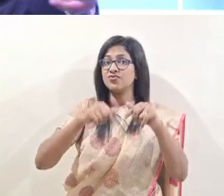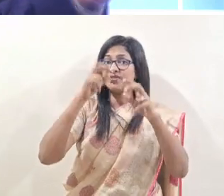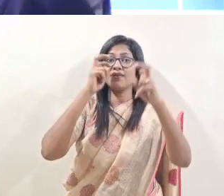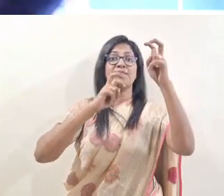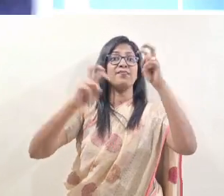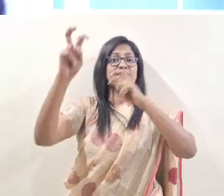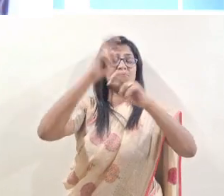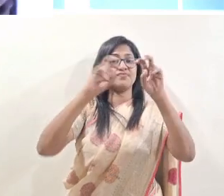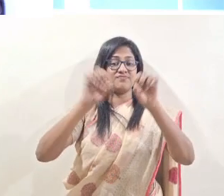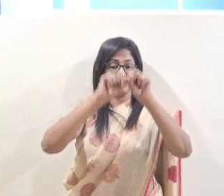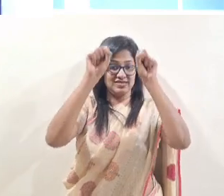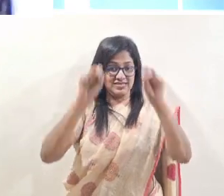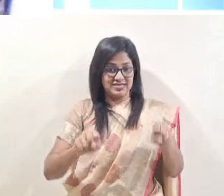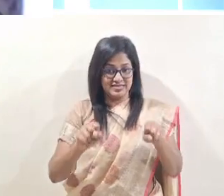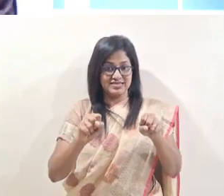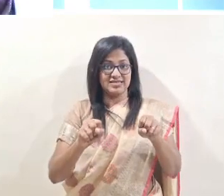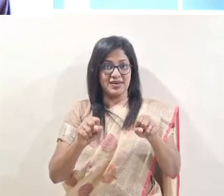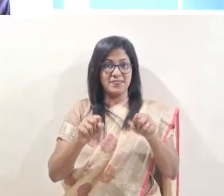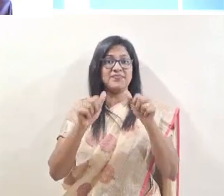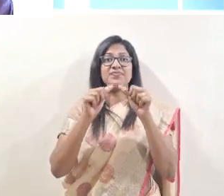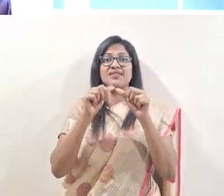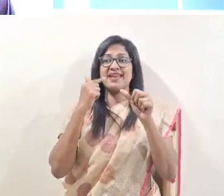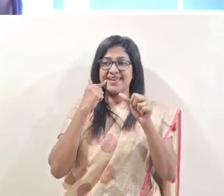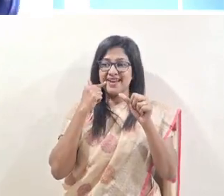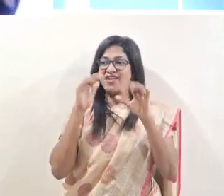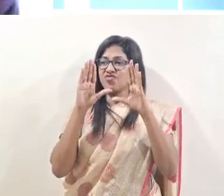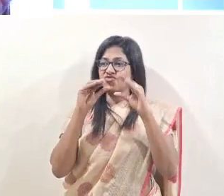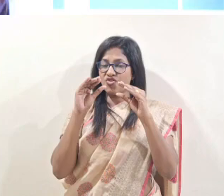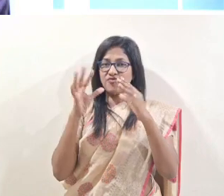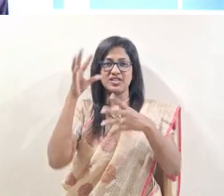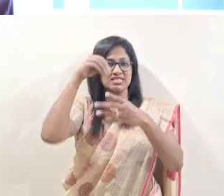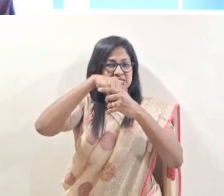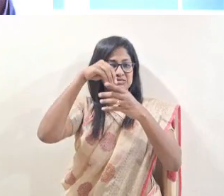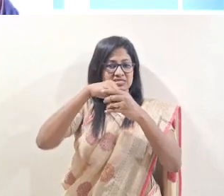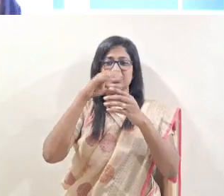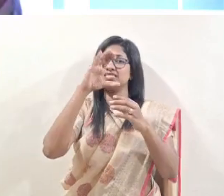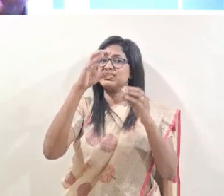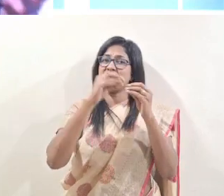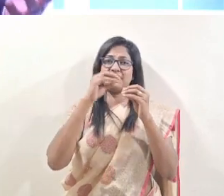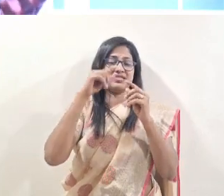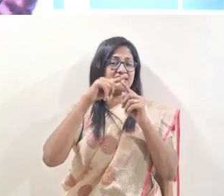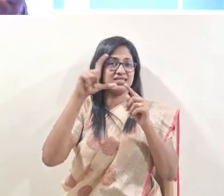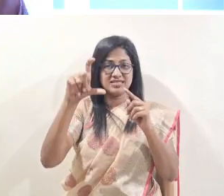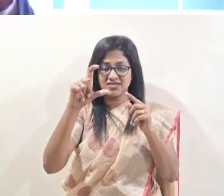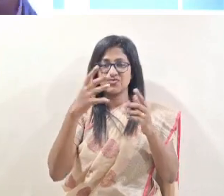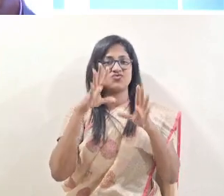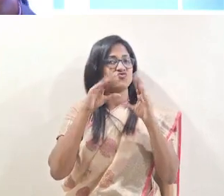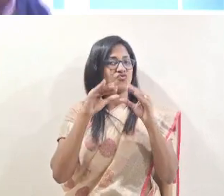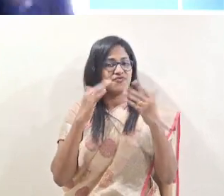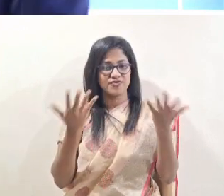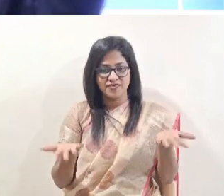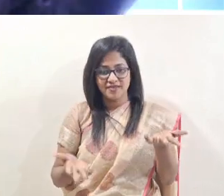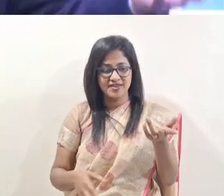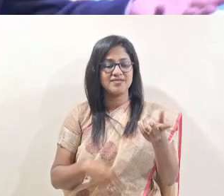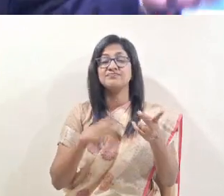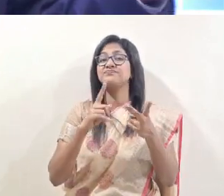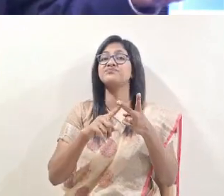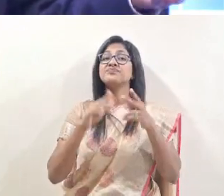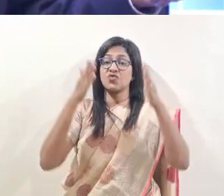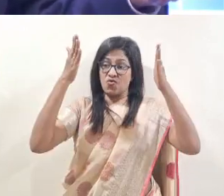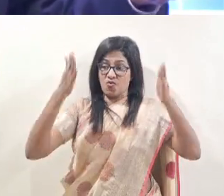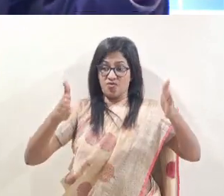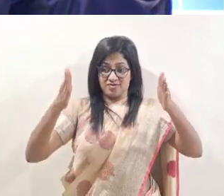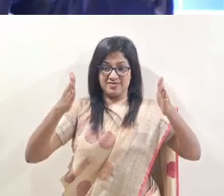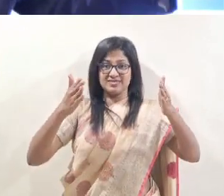are completely integrated through softwares. You talk about CBTC, it's a software. You talk about within the coach